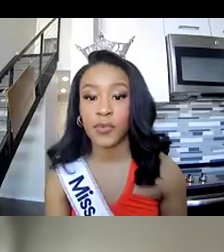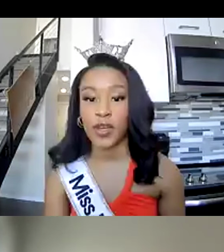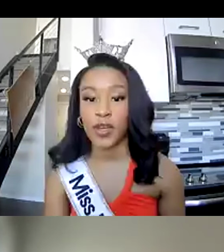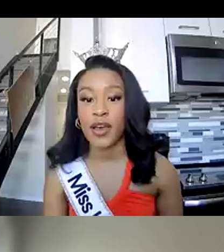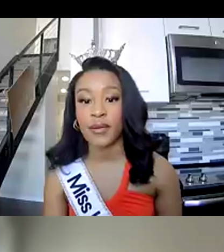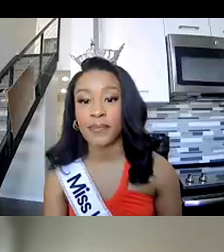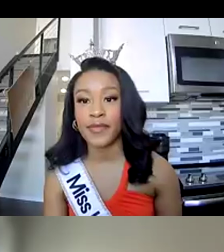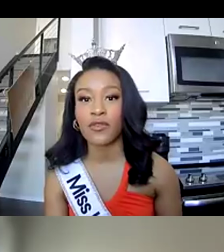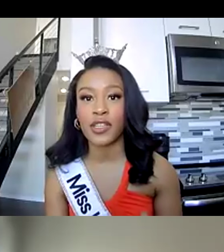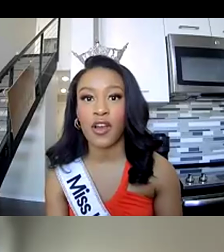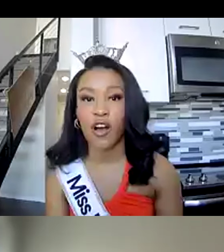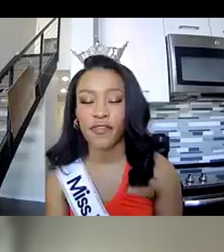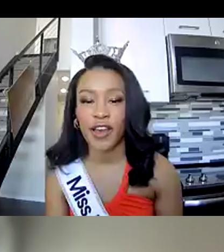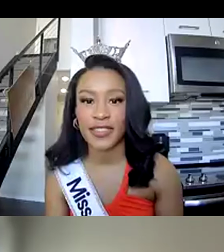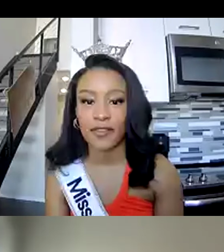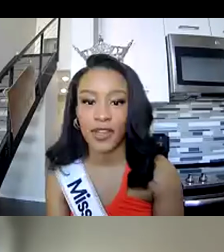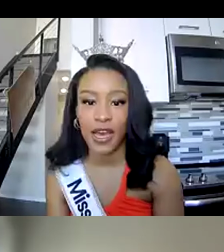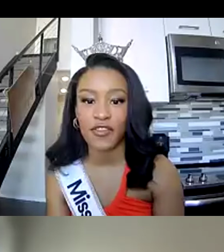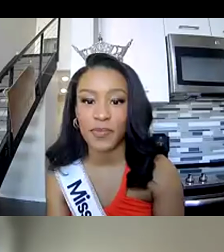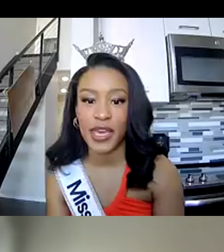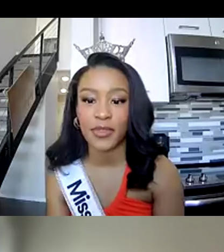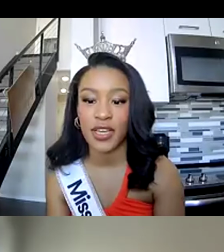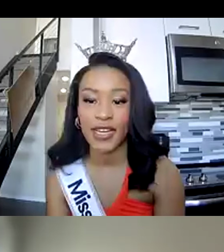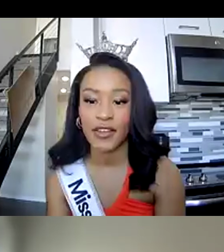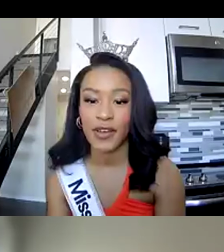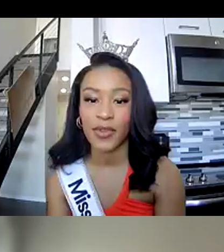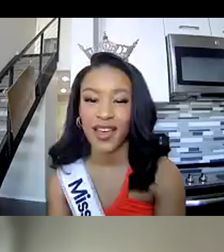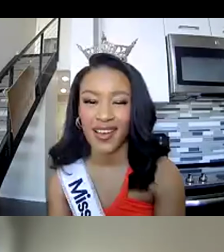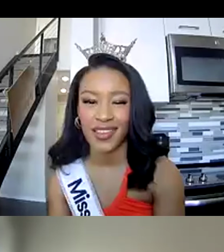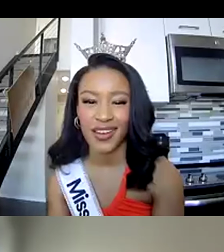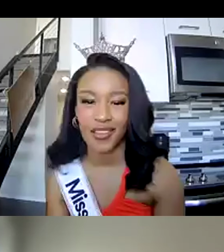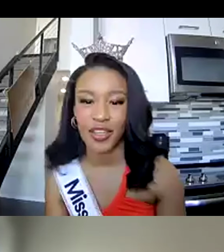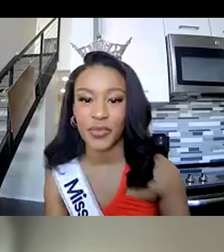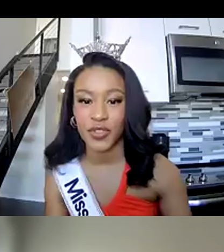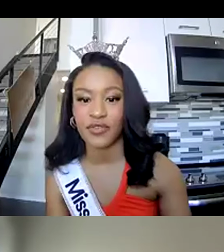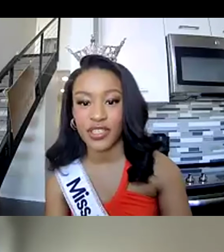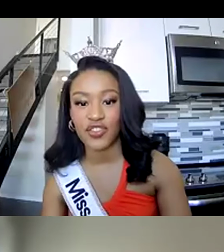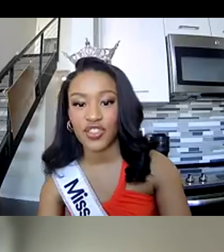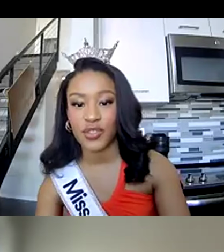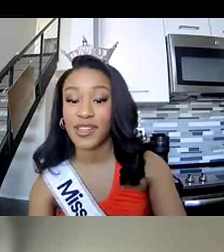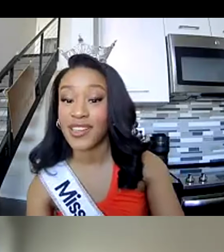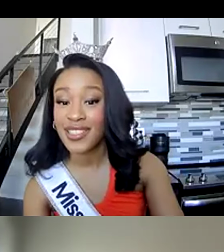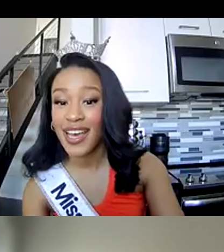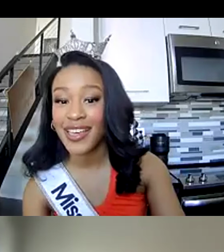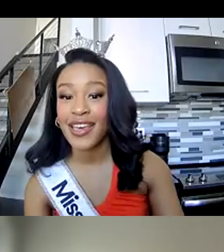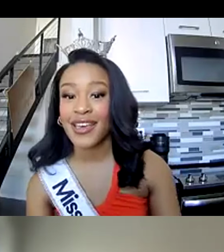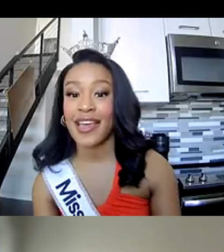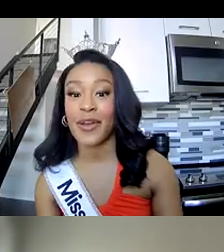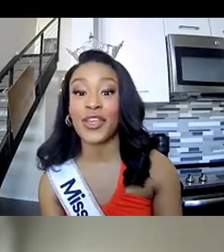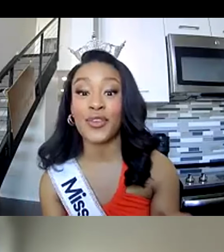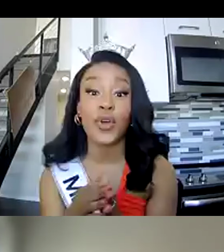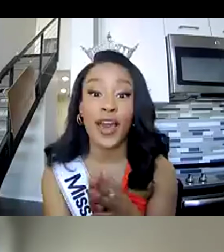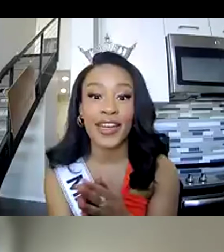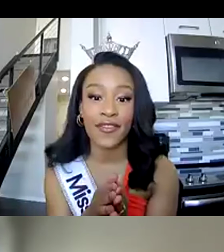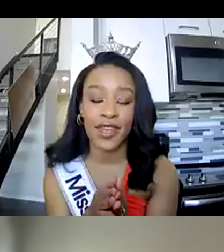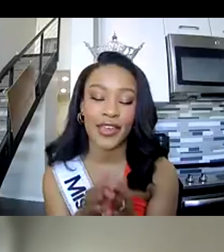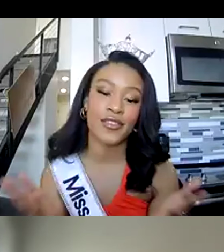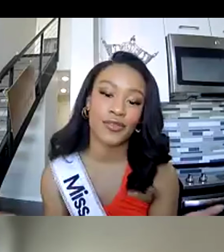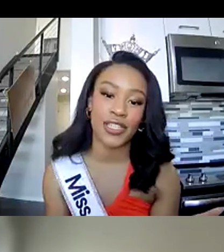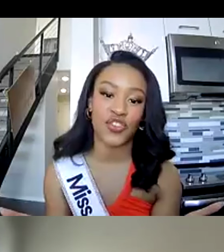That's a good point. And really all facets of life, being able to identify what that healthy, unhealthy, and abusive relationship looks like. That way you know